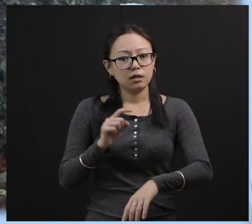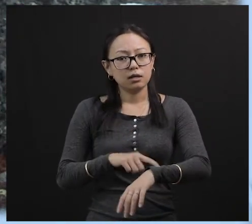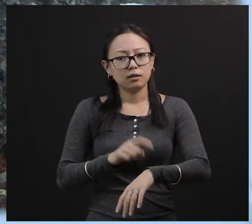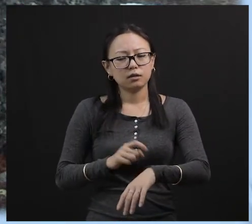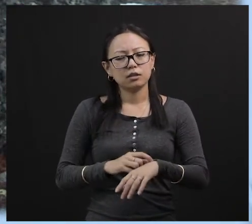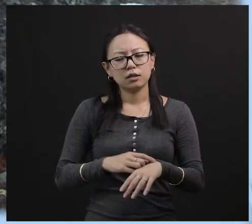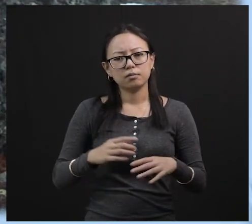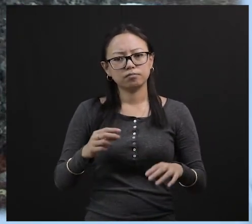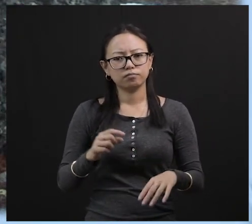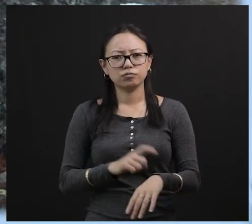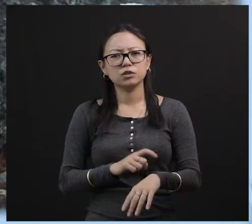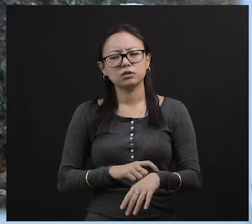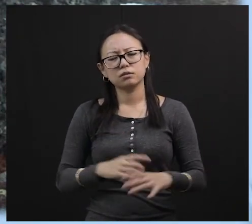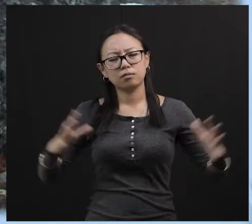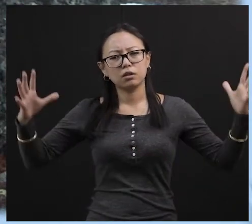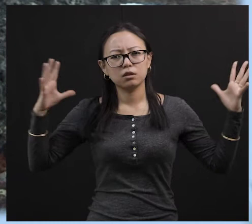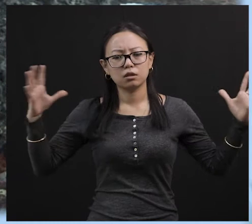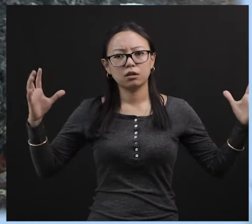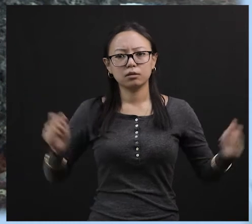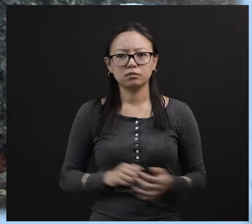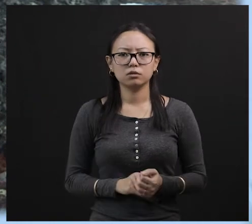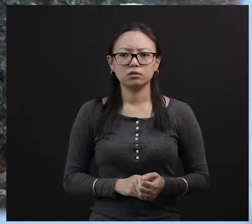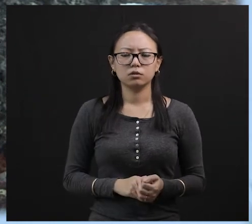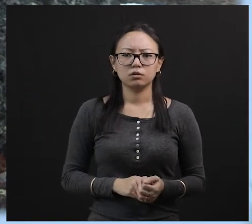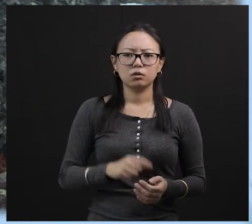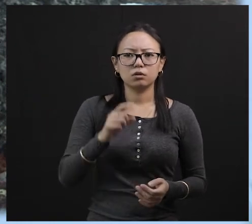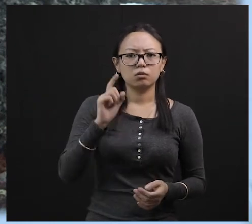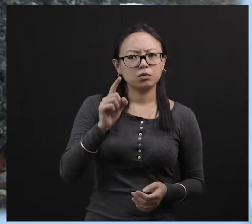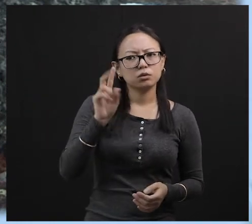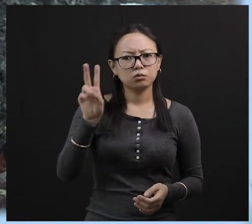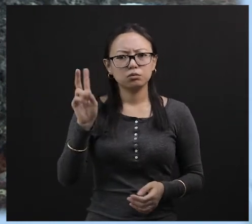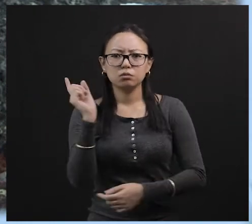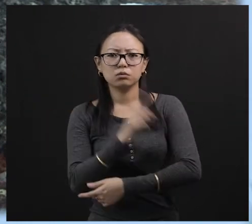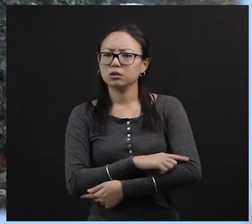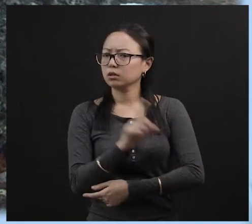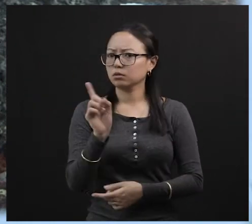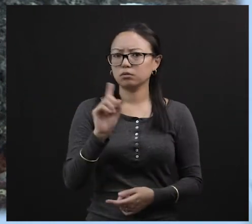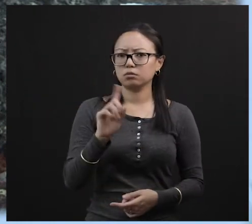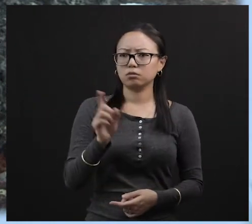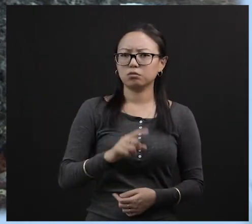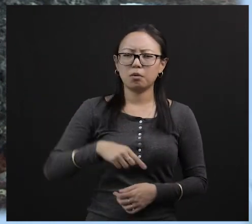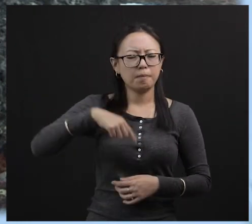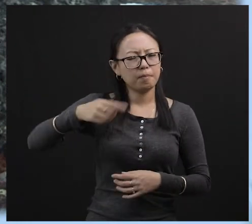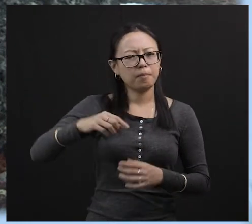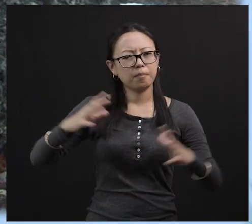one rock to break like this. Okay? So, by the action of the sun